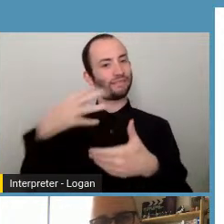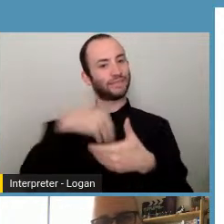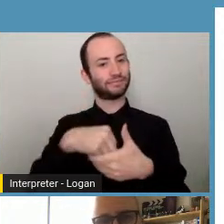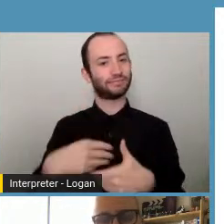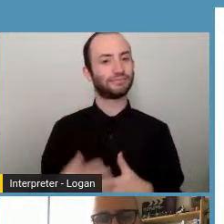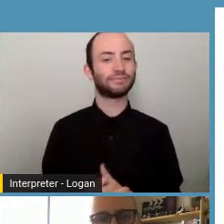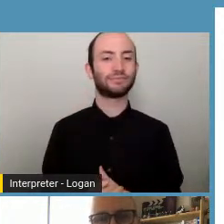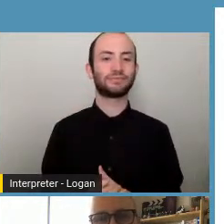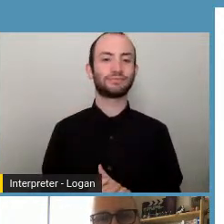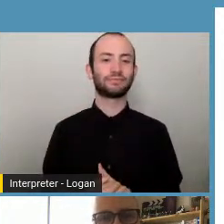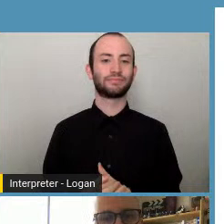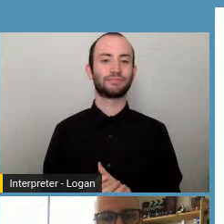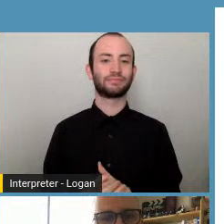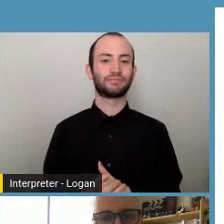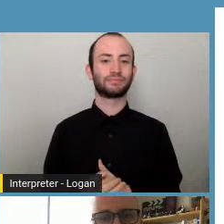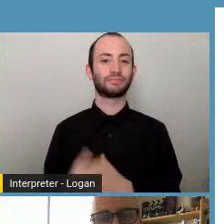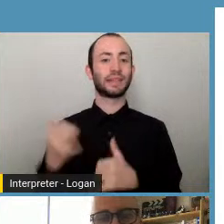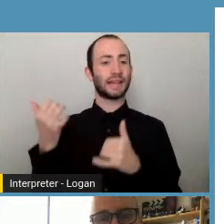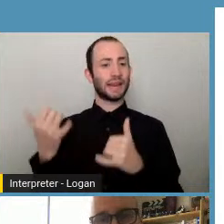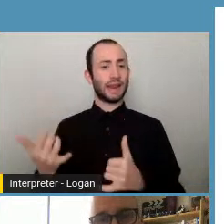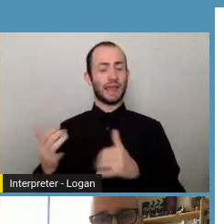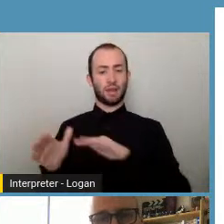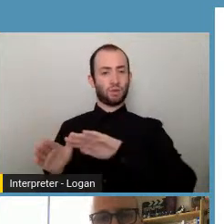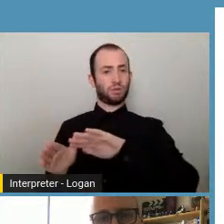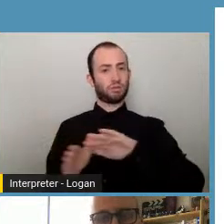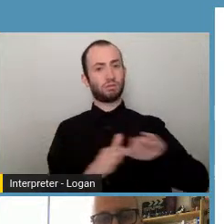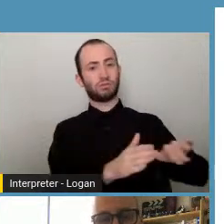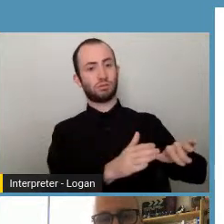of check those to the side and think about the fact that 1